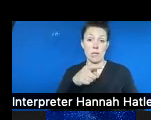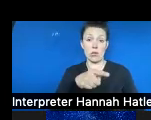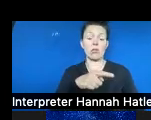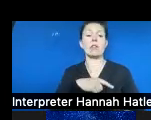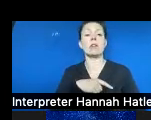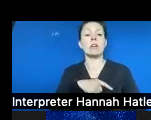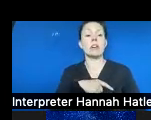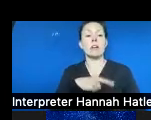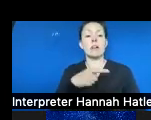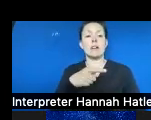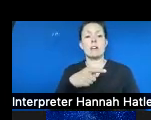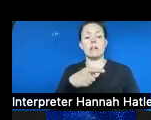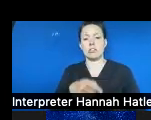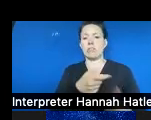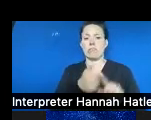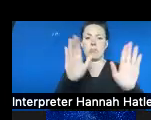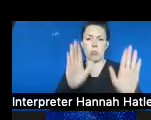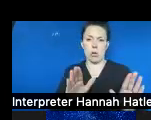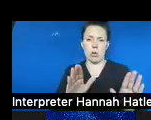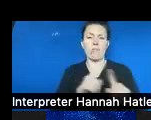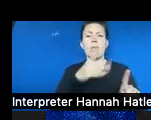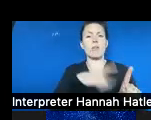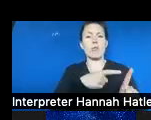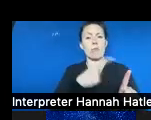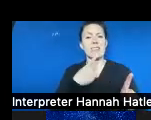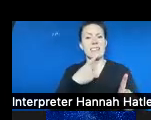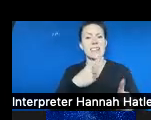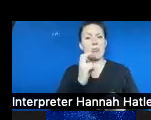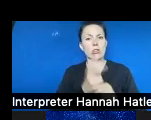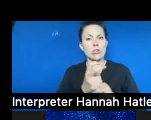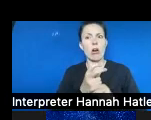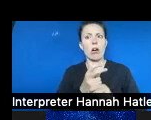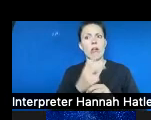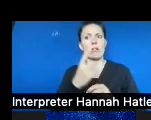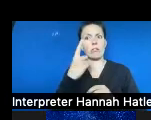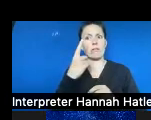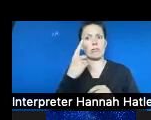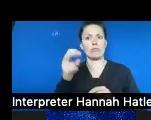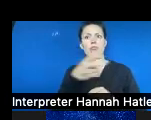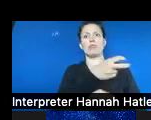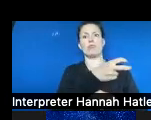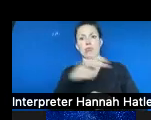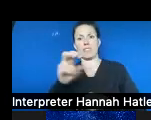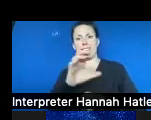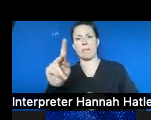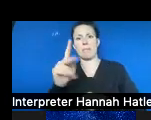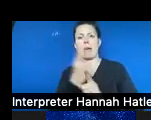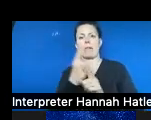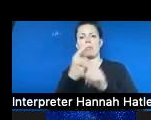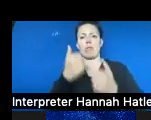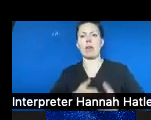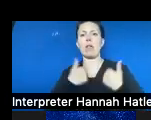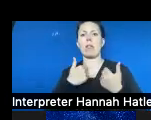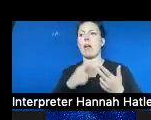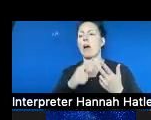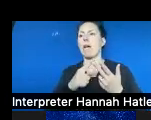She's wonderful. But she talked about how difficult it was just to transition and develop a healthy relationship, how